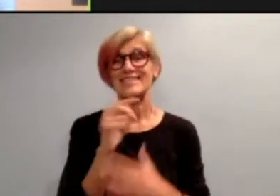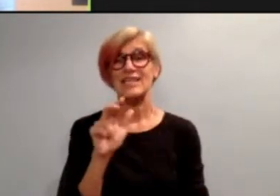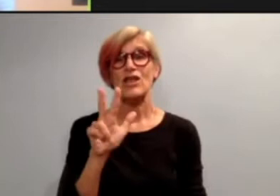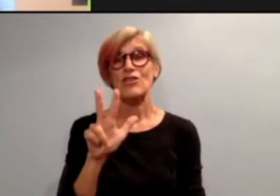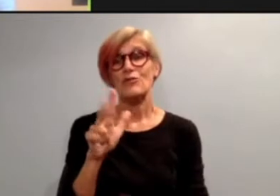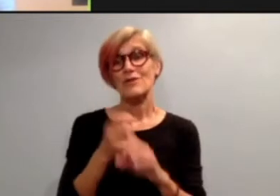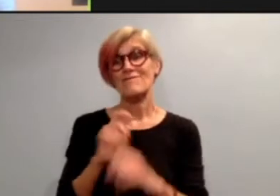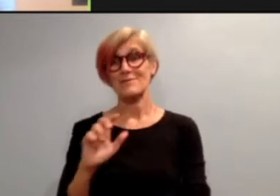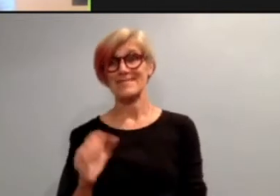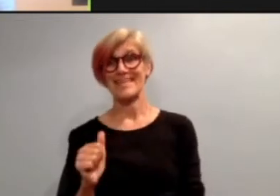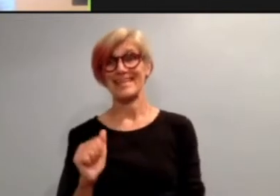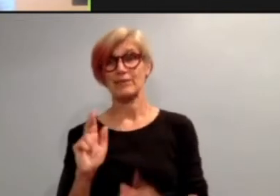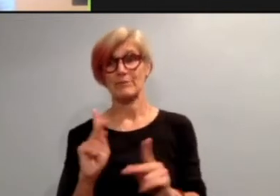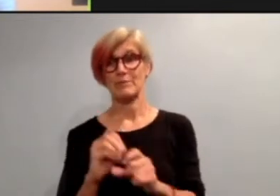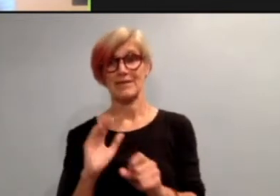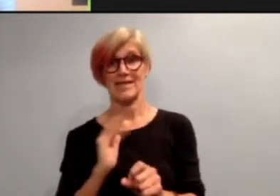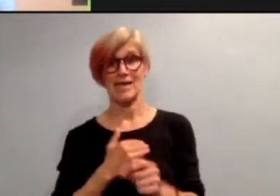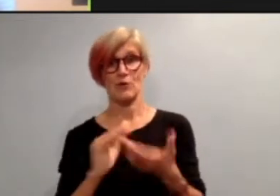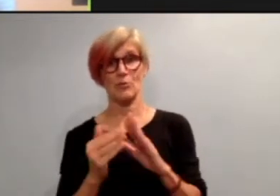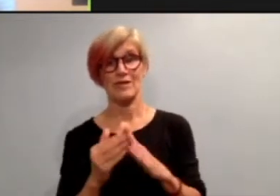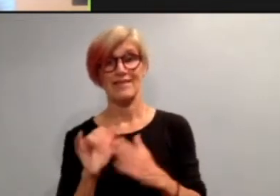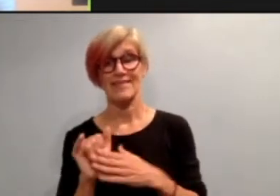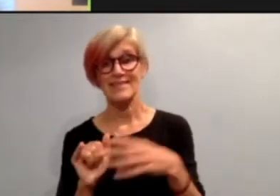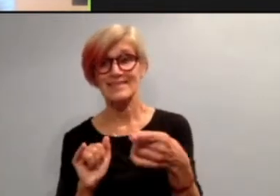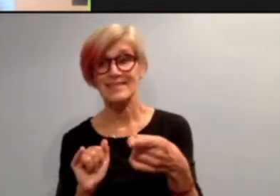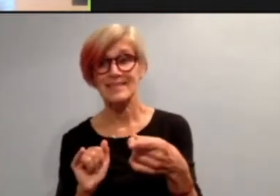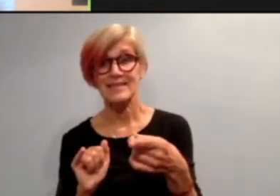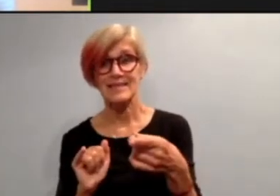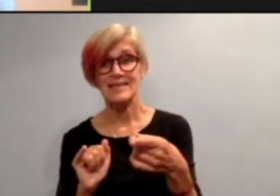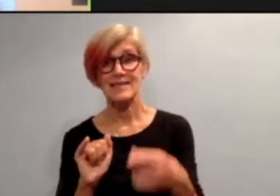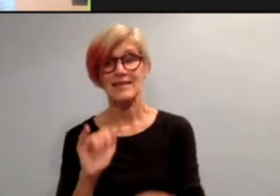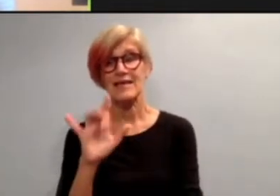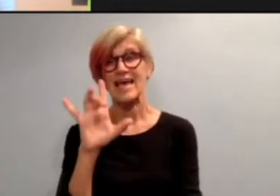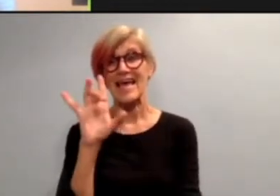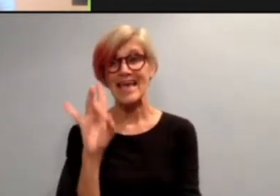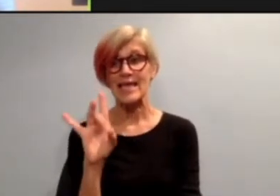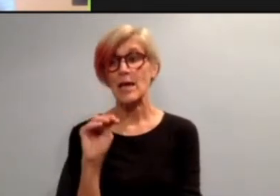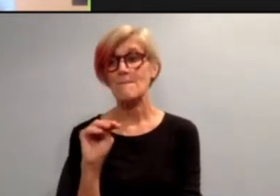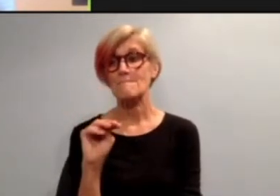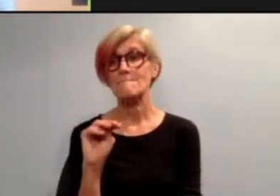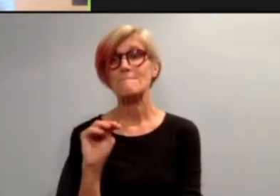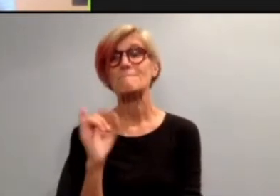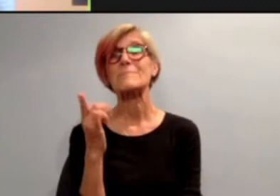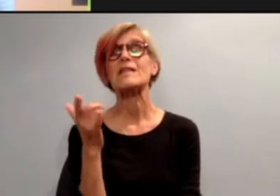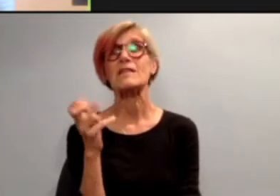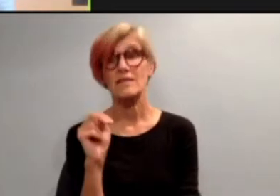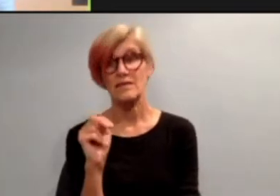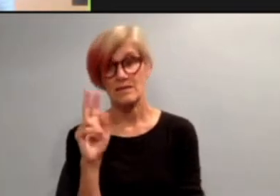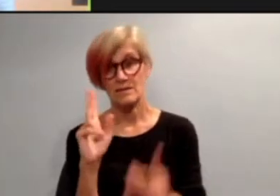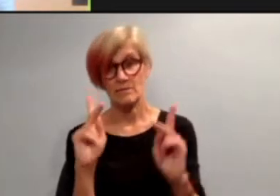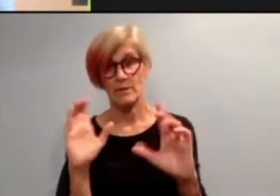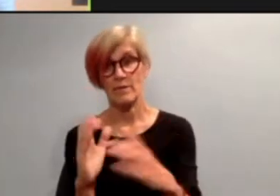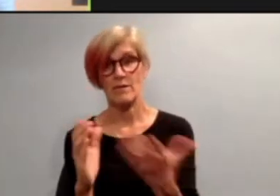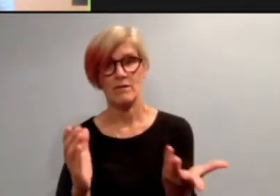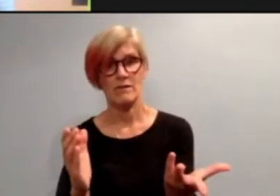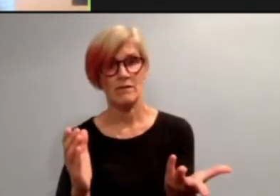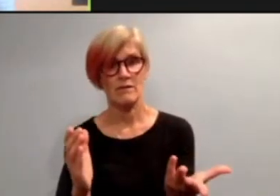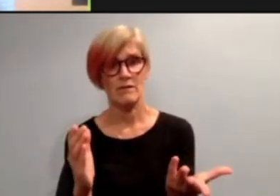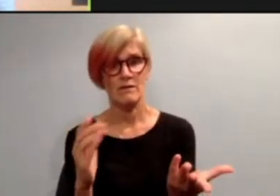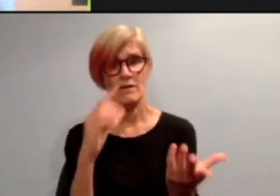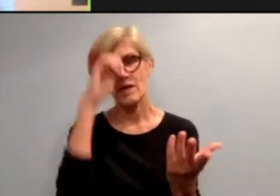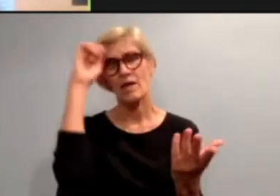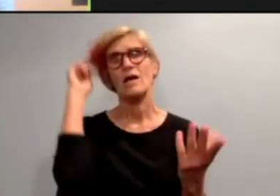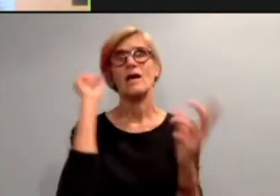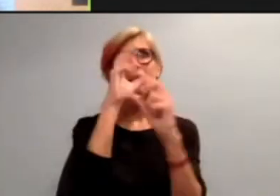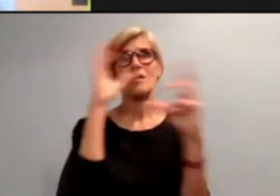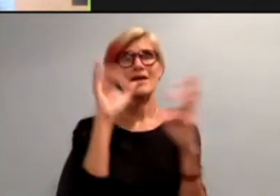which translates to 8 million people. I mean, just imagine that 8 million of us